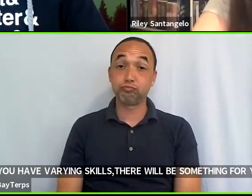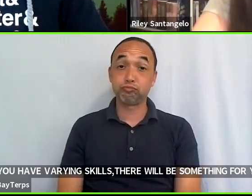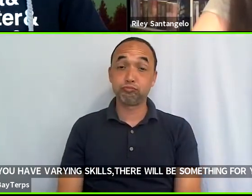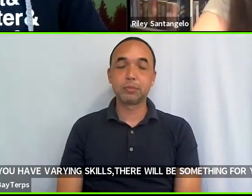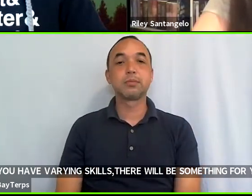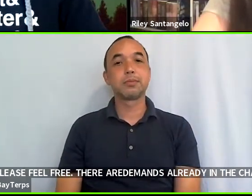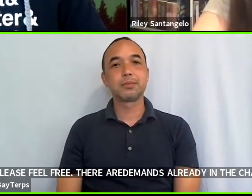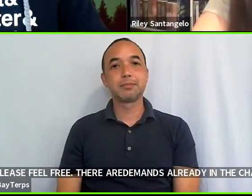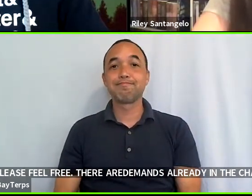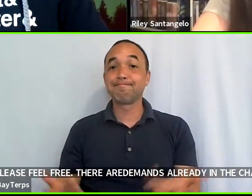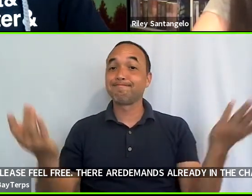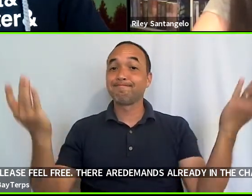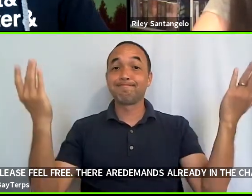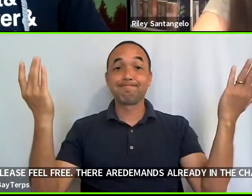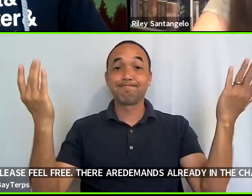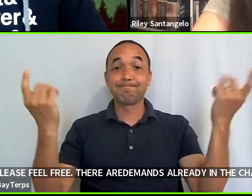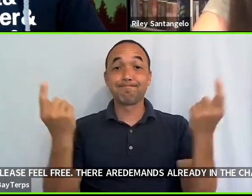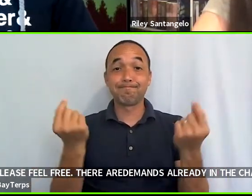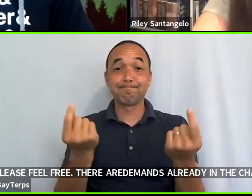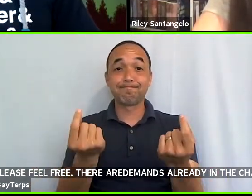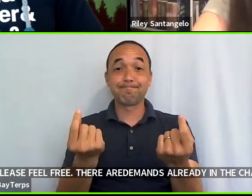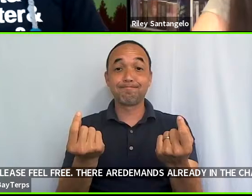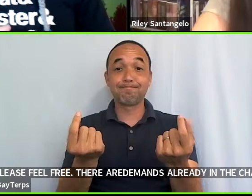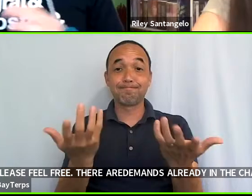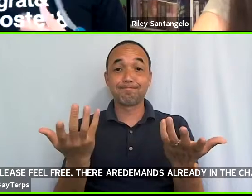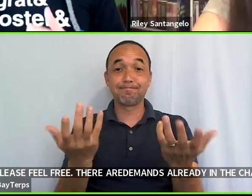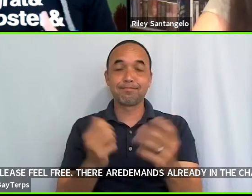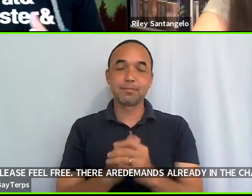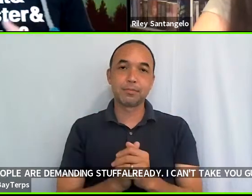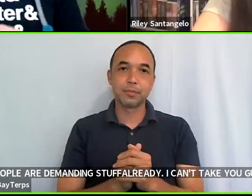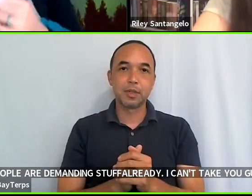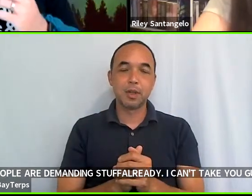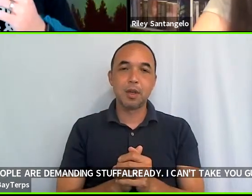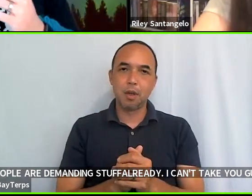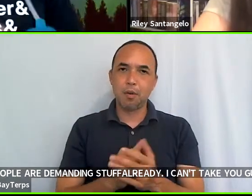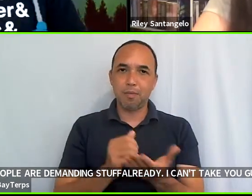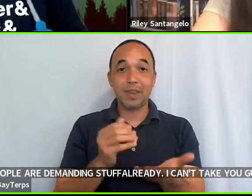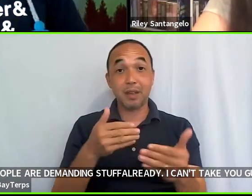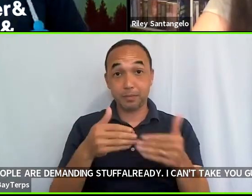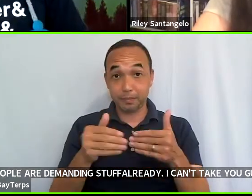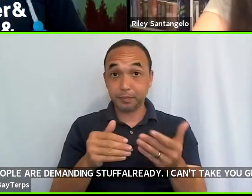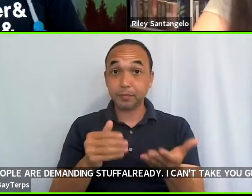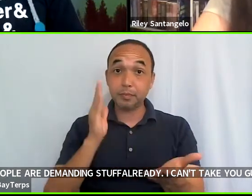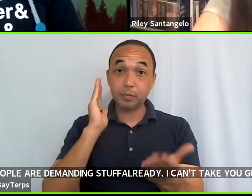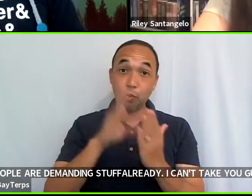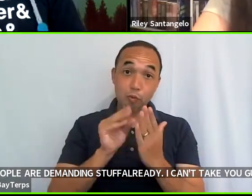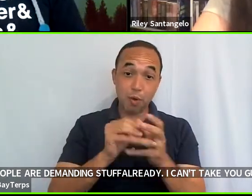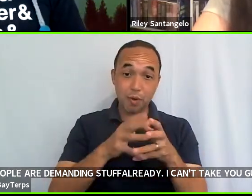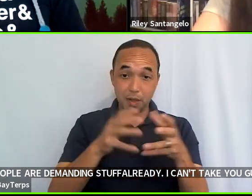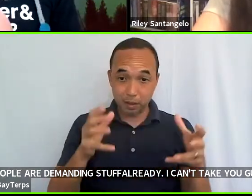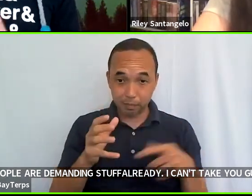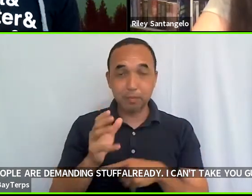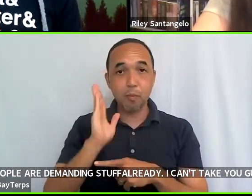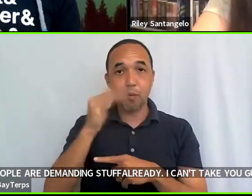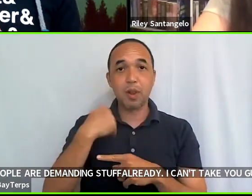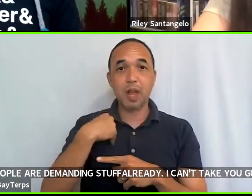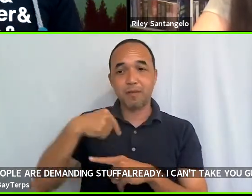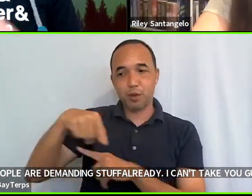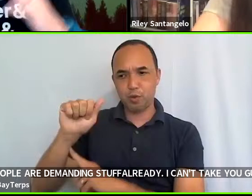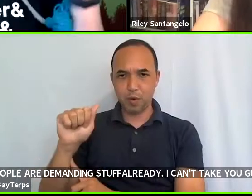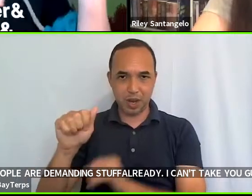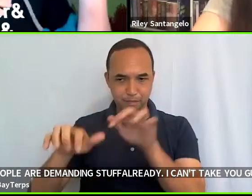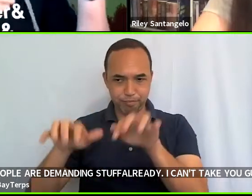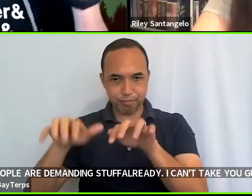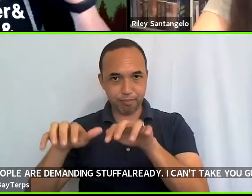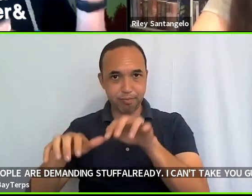Well, I can't take you guys anywhere. So there's going to be a lot for everybody. We will be doing a Q&A throughout and at the end